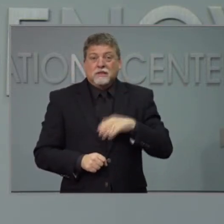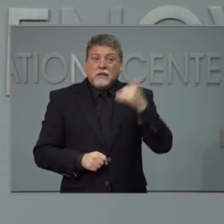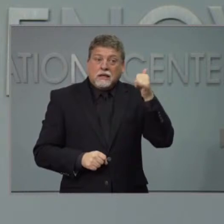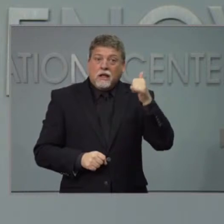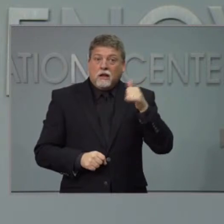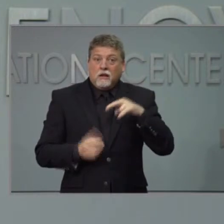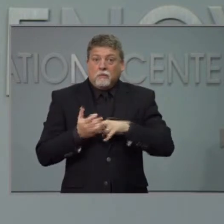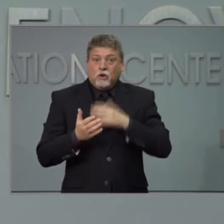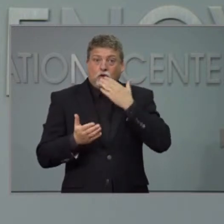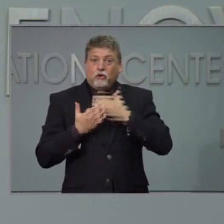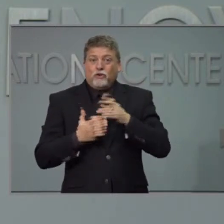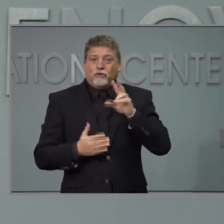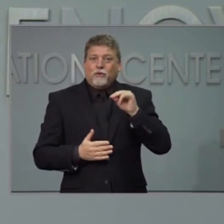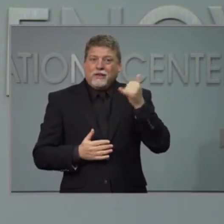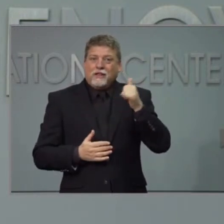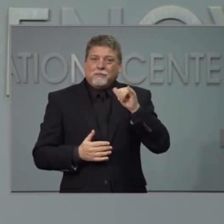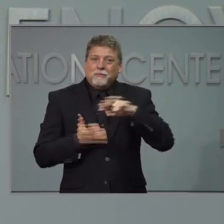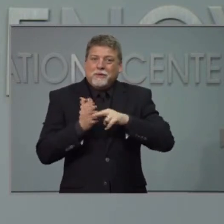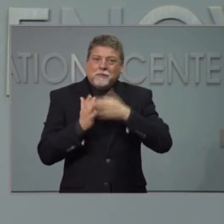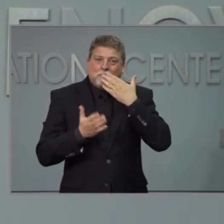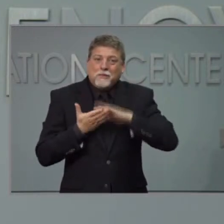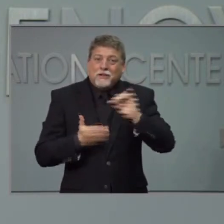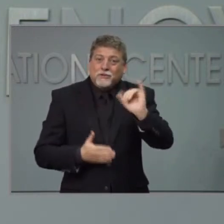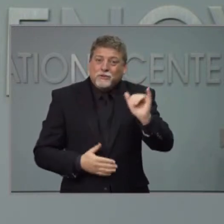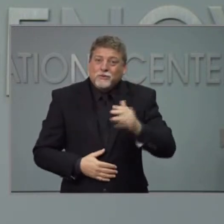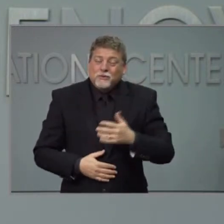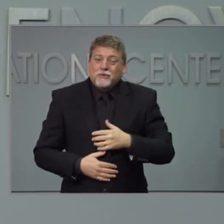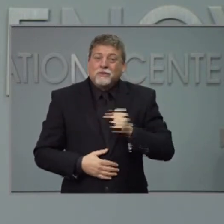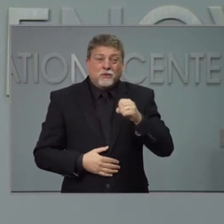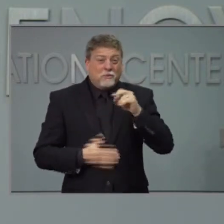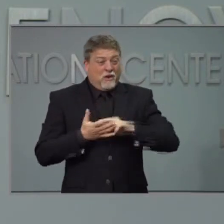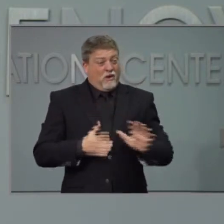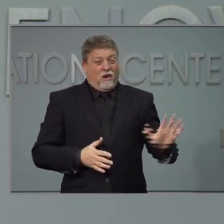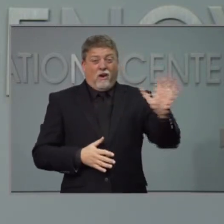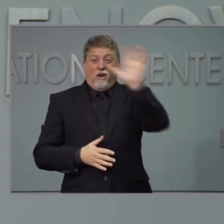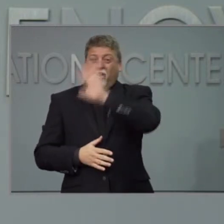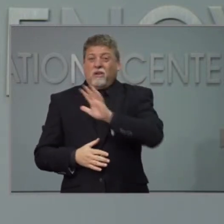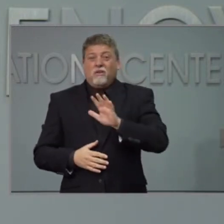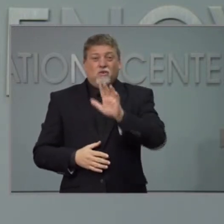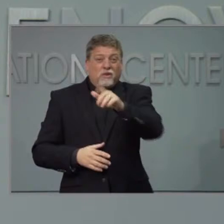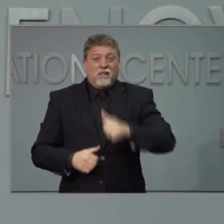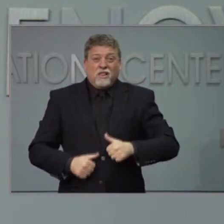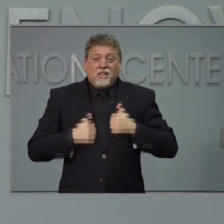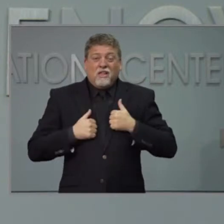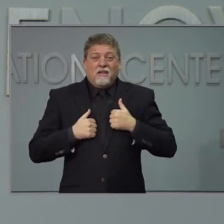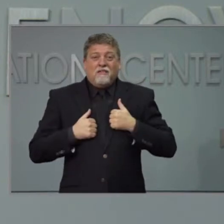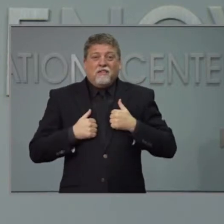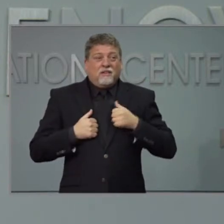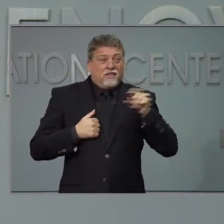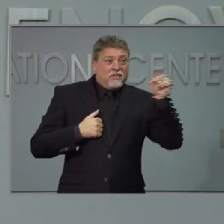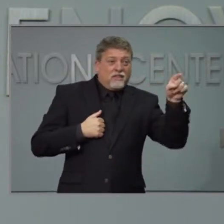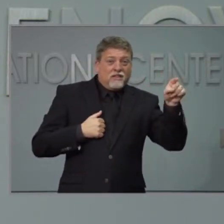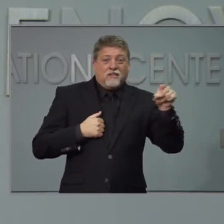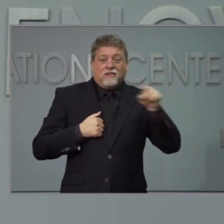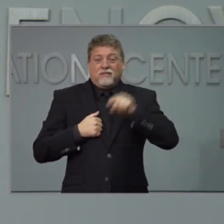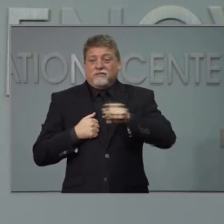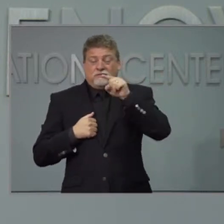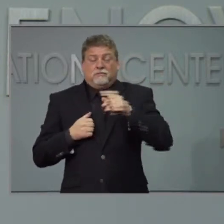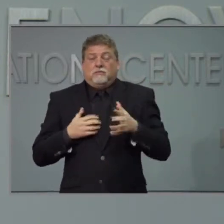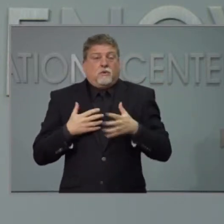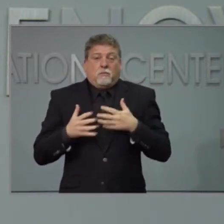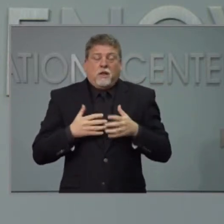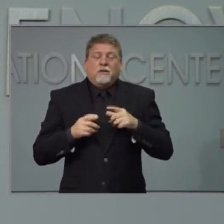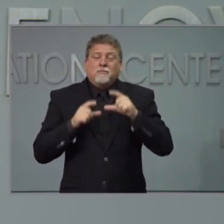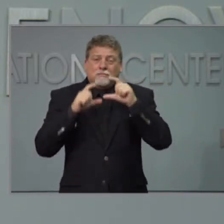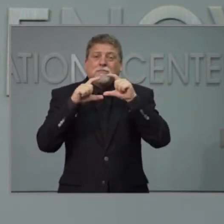are taking the precautions that they need to, no matter what county they live in. We have to focus on masks. We have to focus